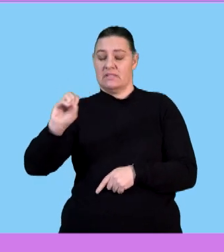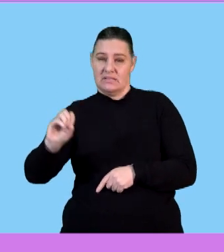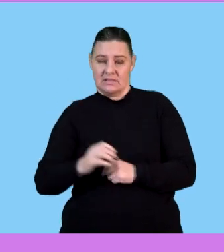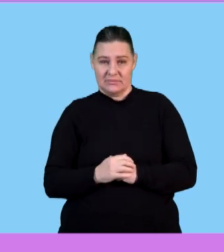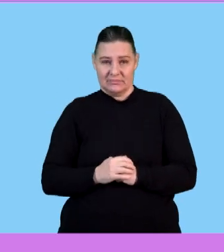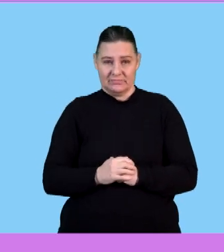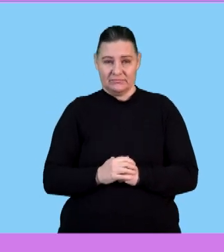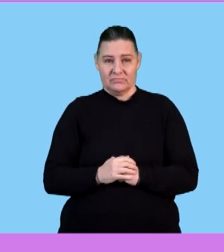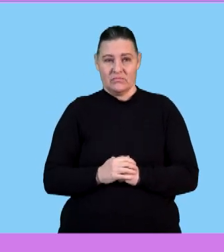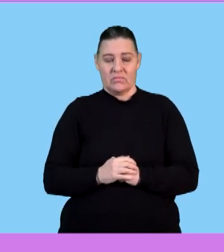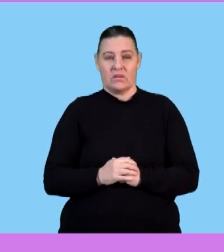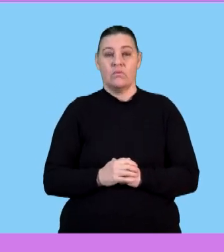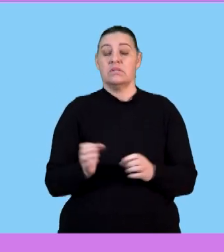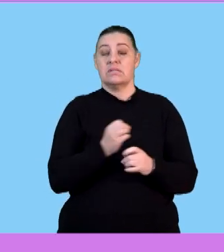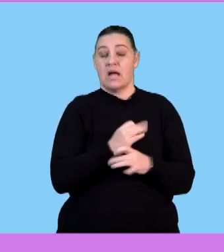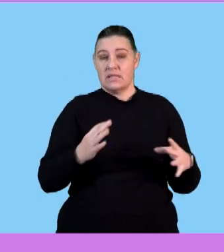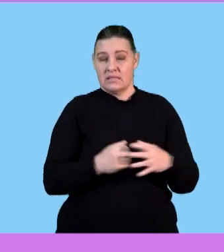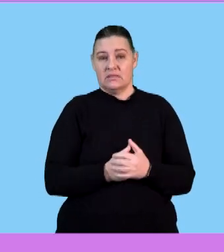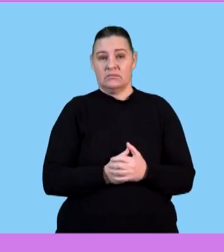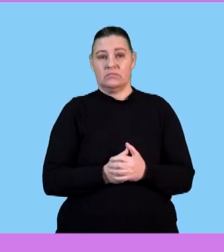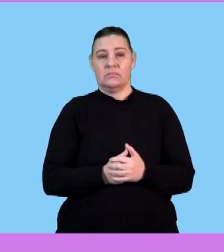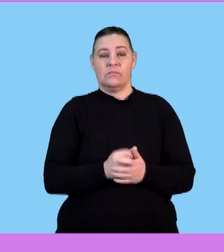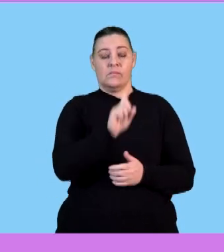23,650. Let's get this one done. So we'll start with the